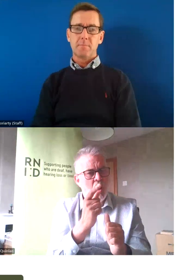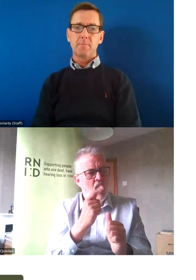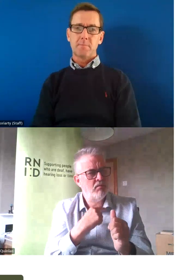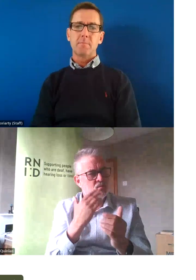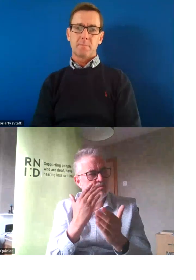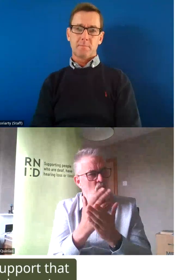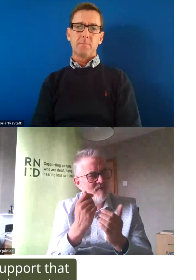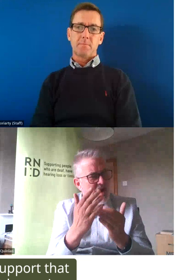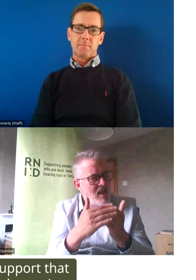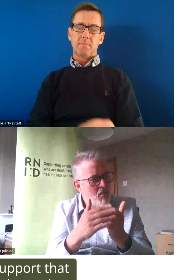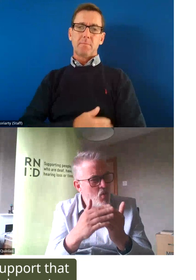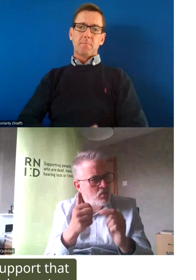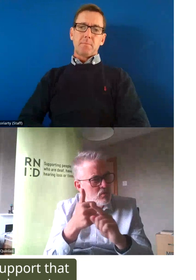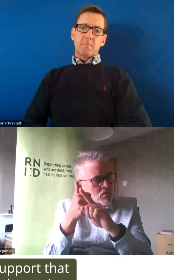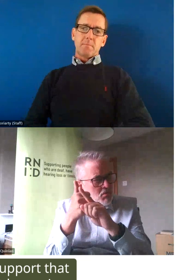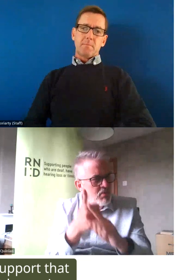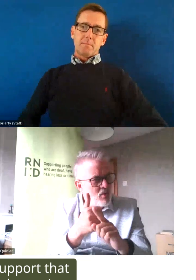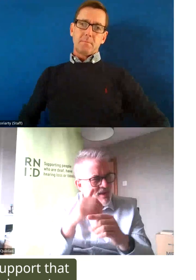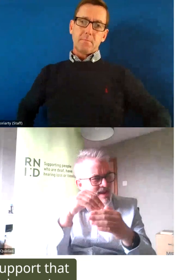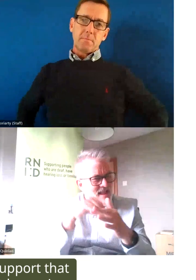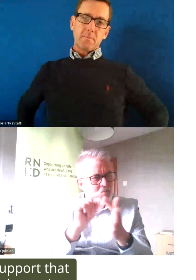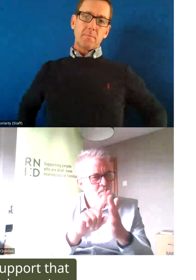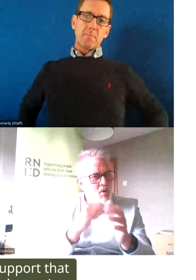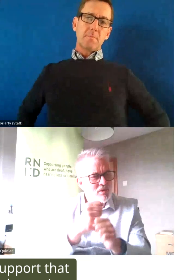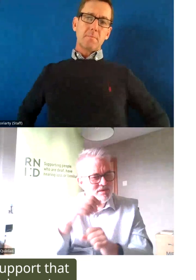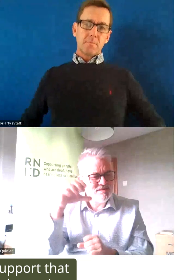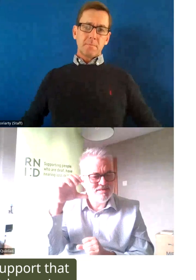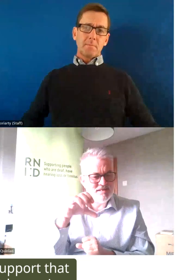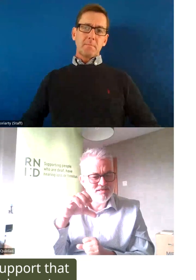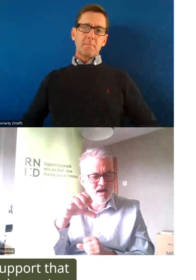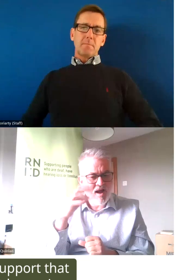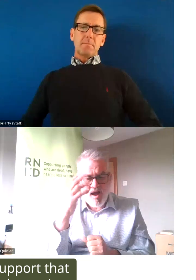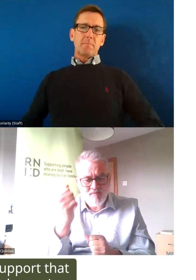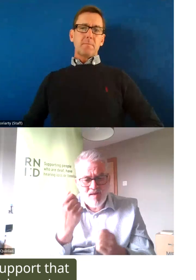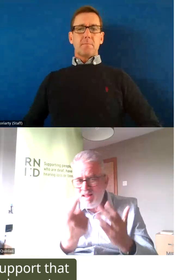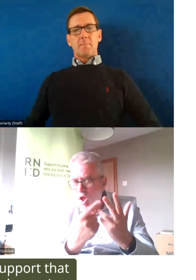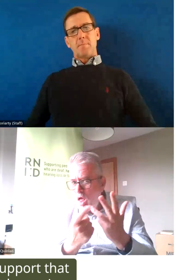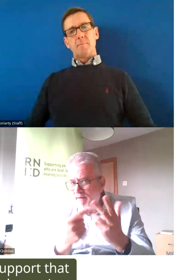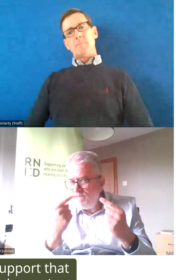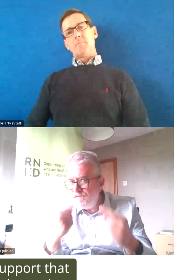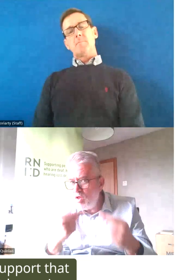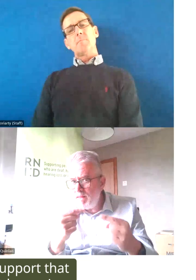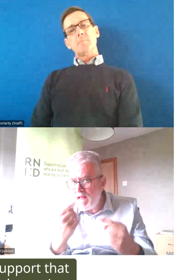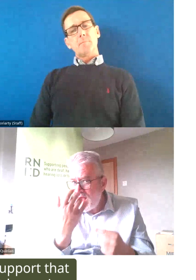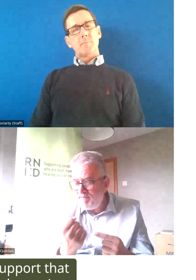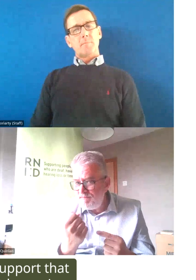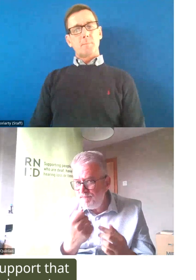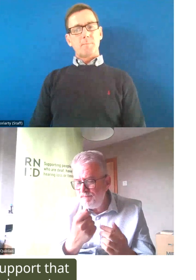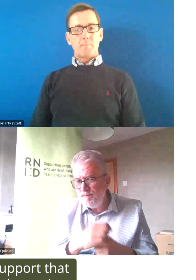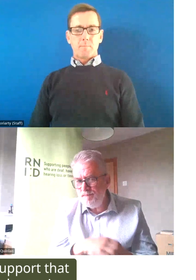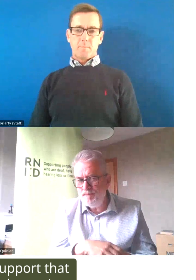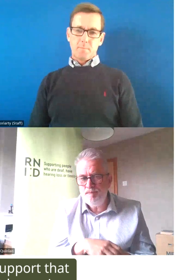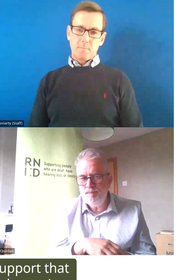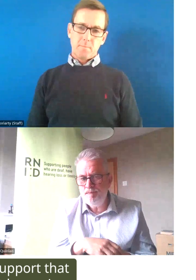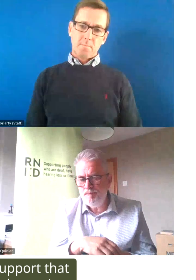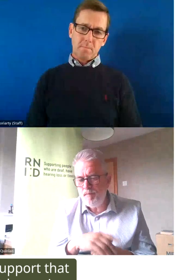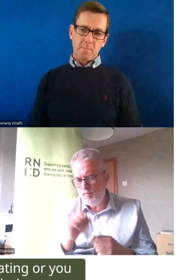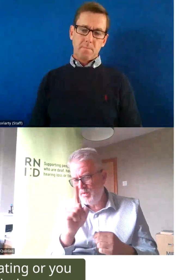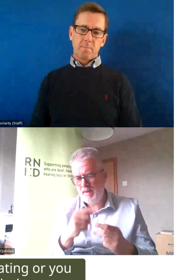That's great. So is there any support that people who might